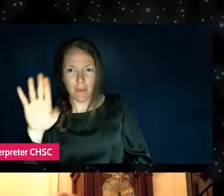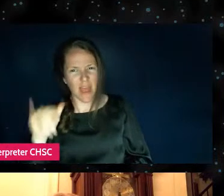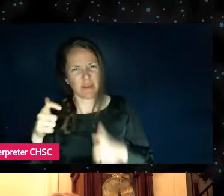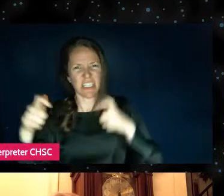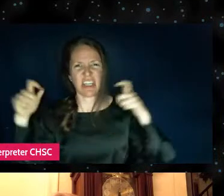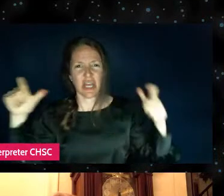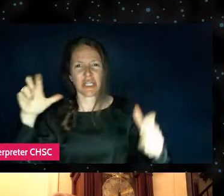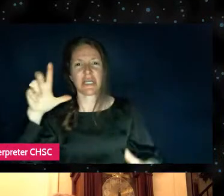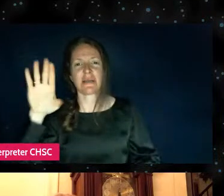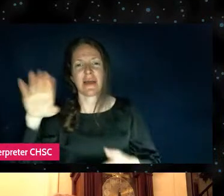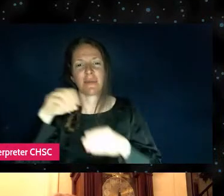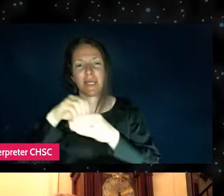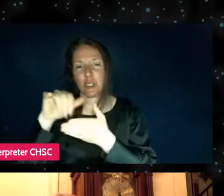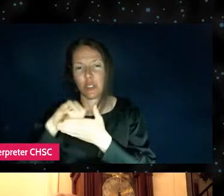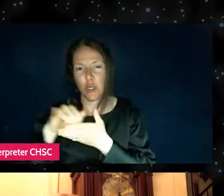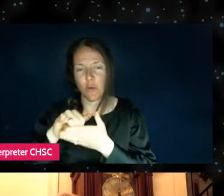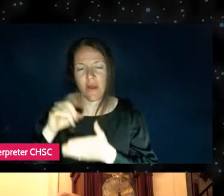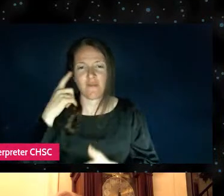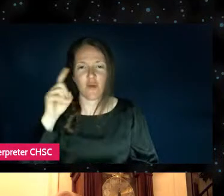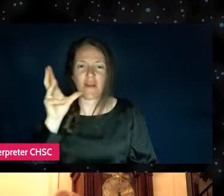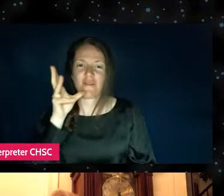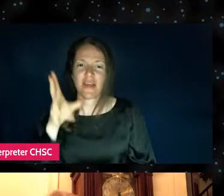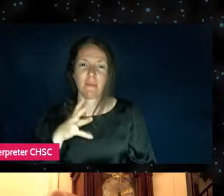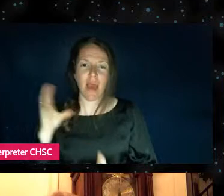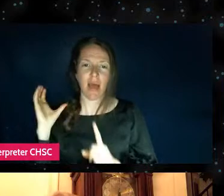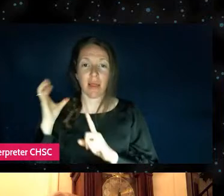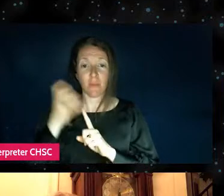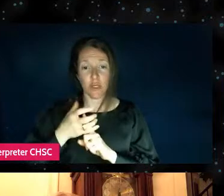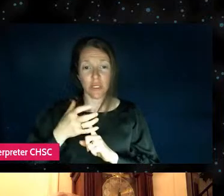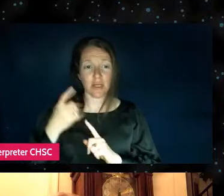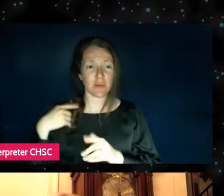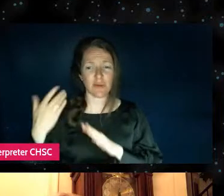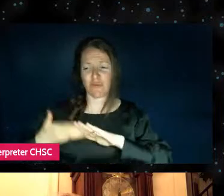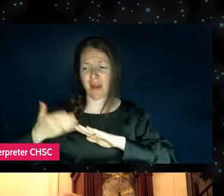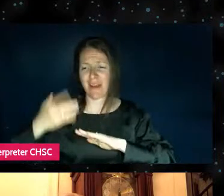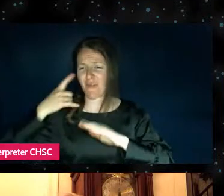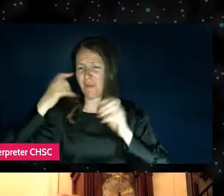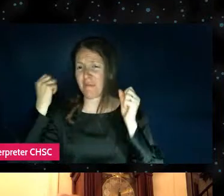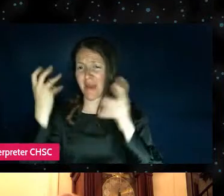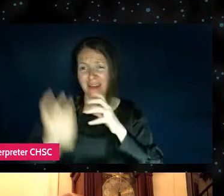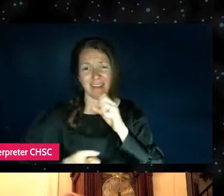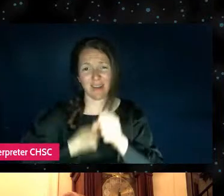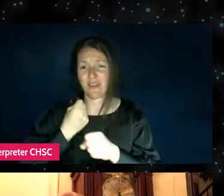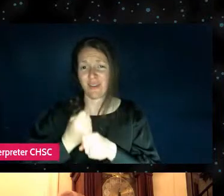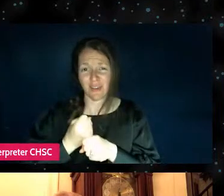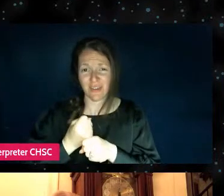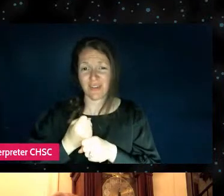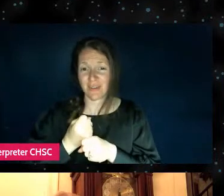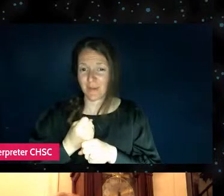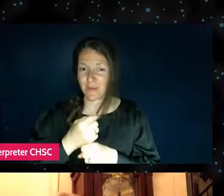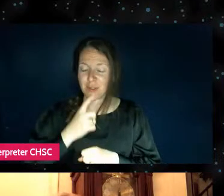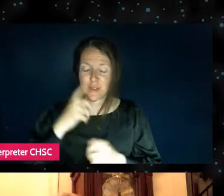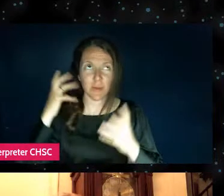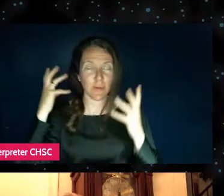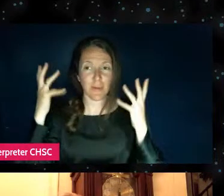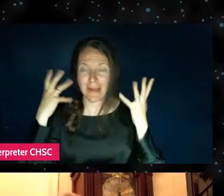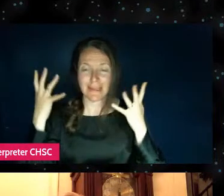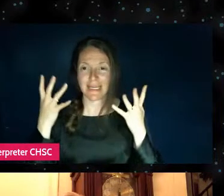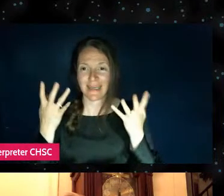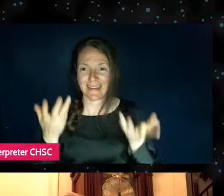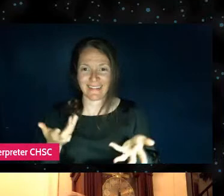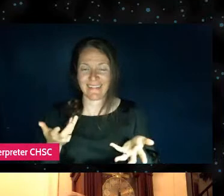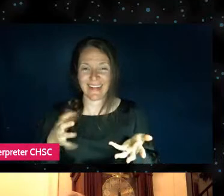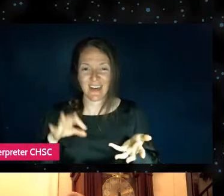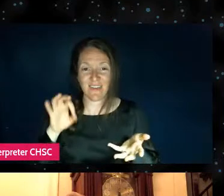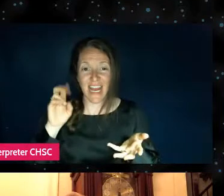York, which was a female impersonators that had been running for years. And it was just crazy to find out that a